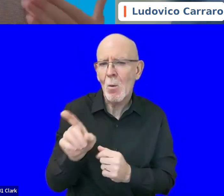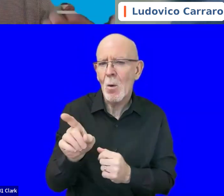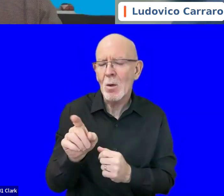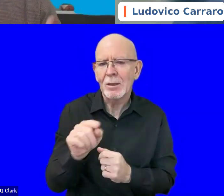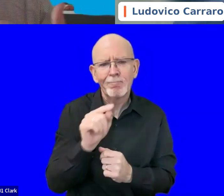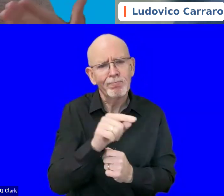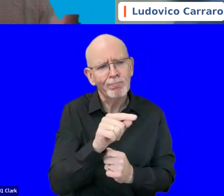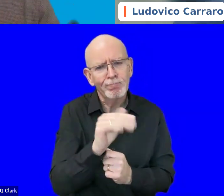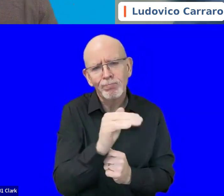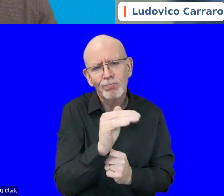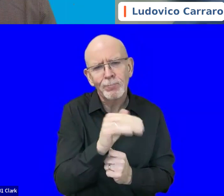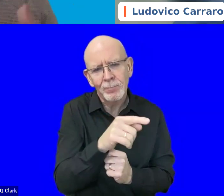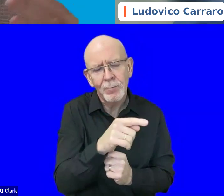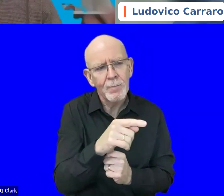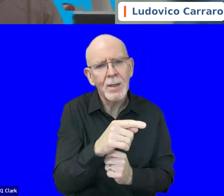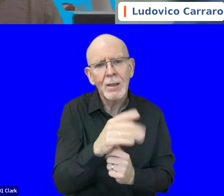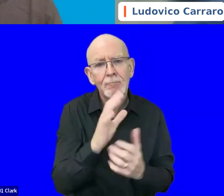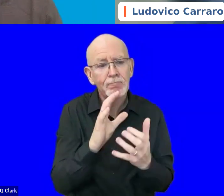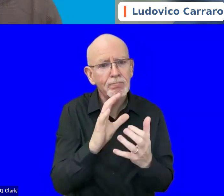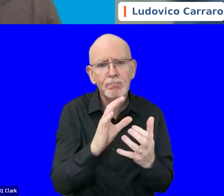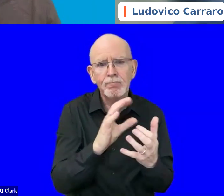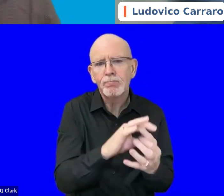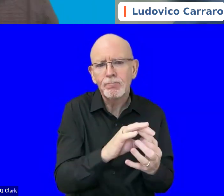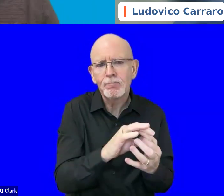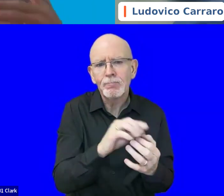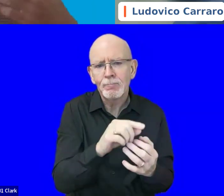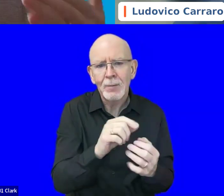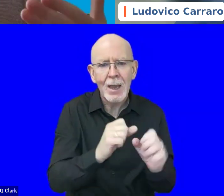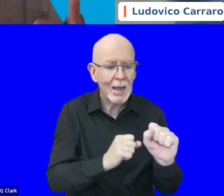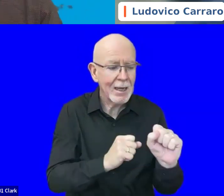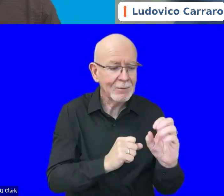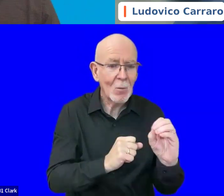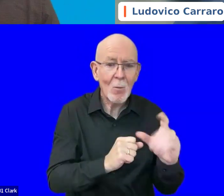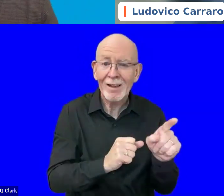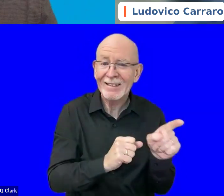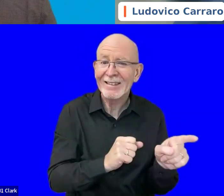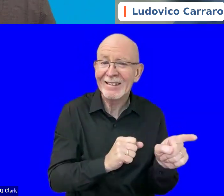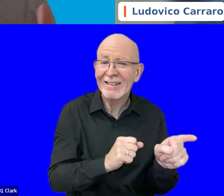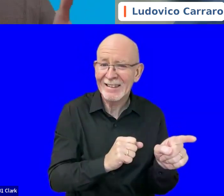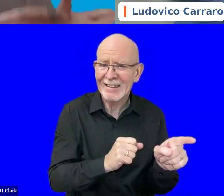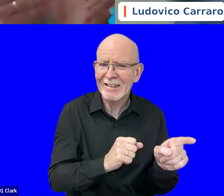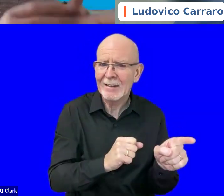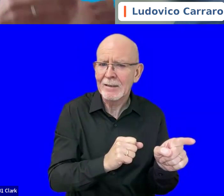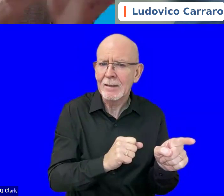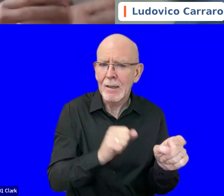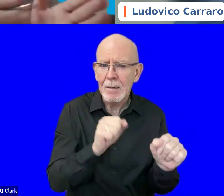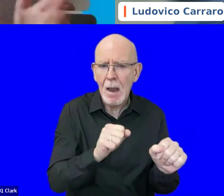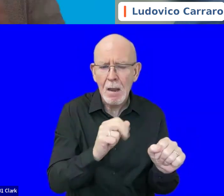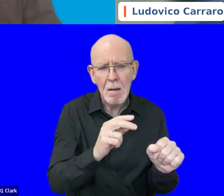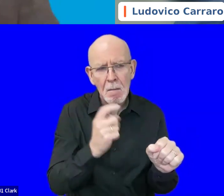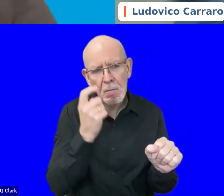or to the adjustment of the poverty line or the level of poverty for persons with disabilities, but looking